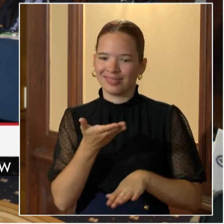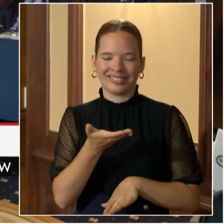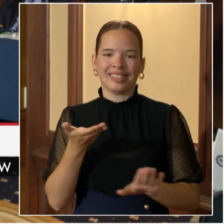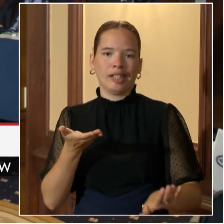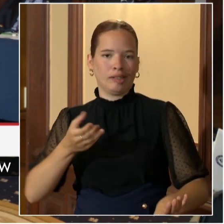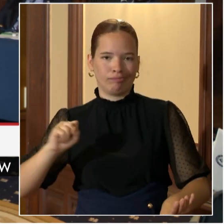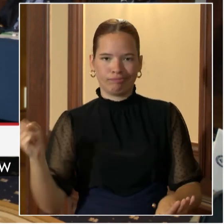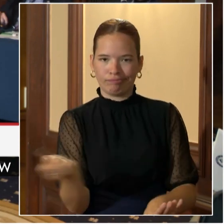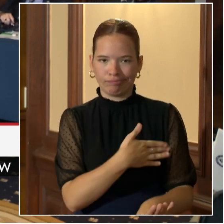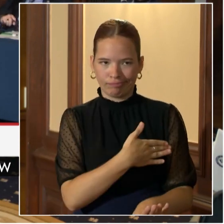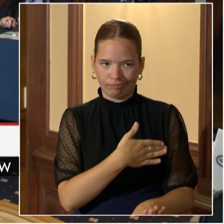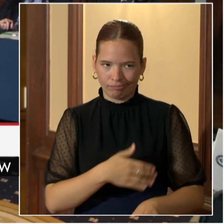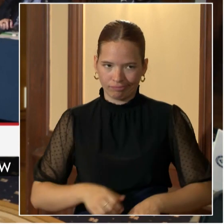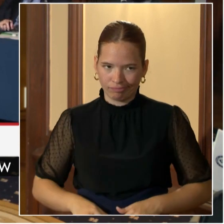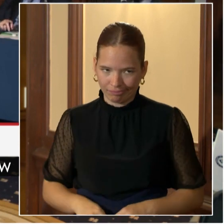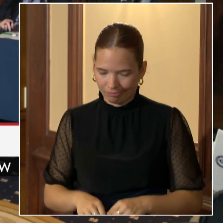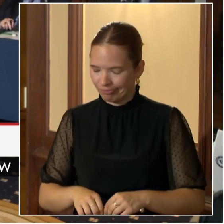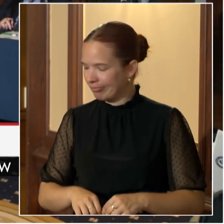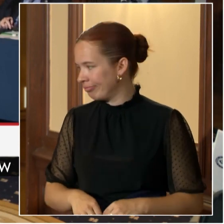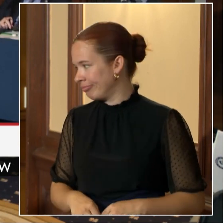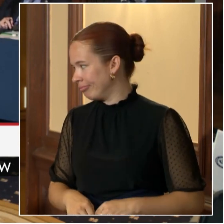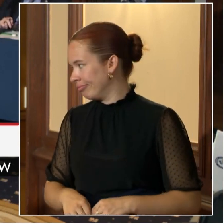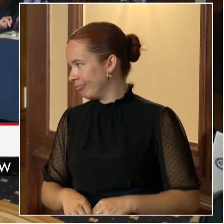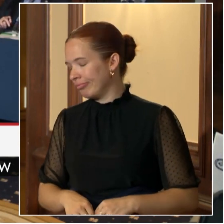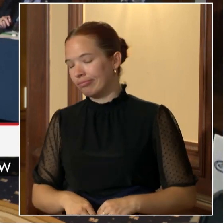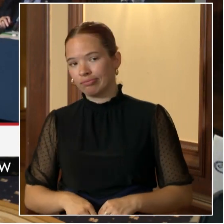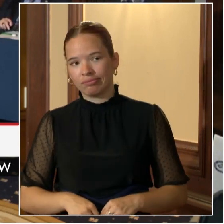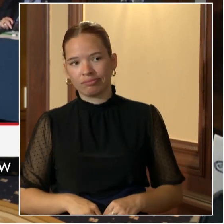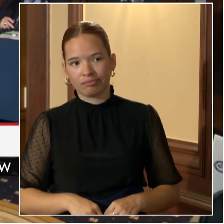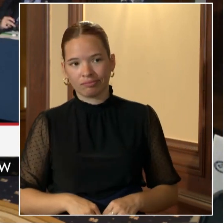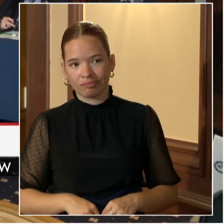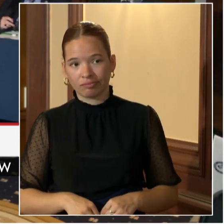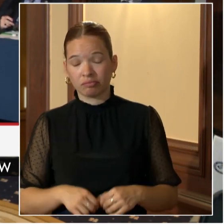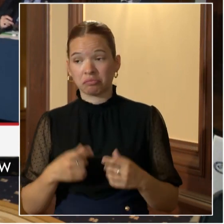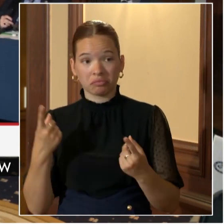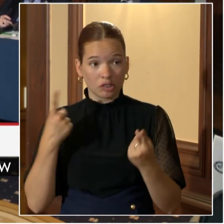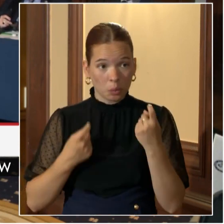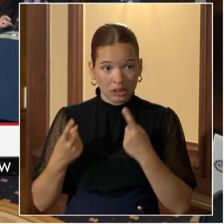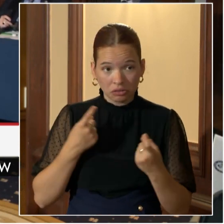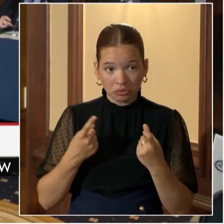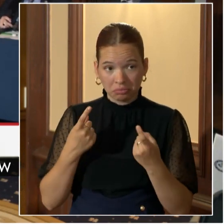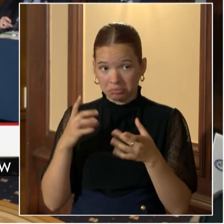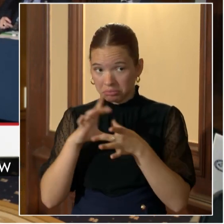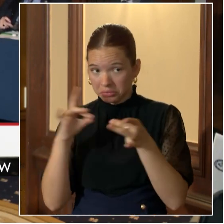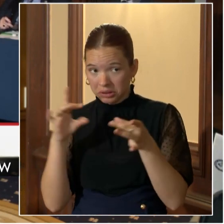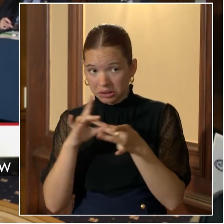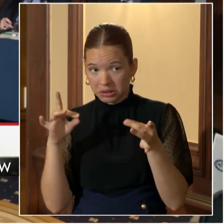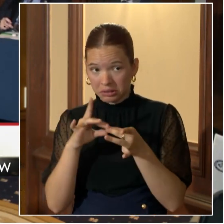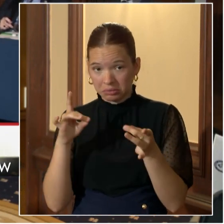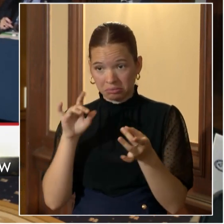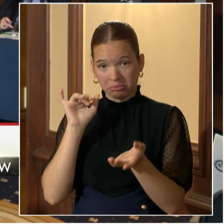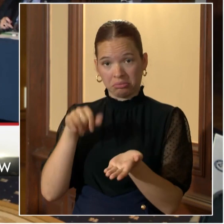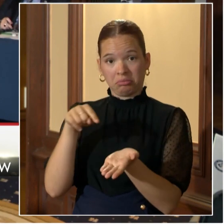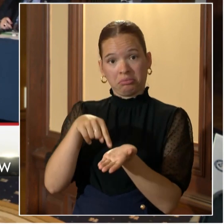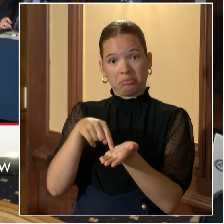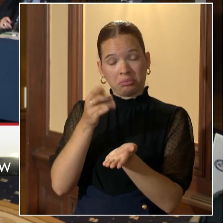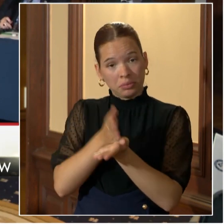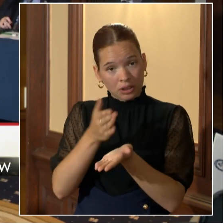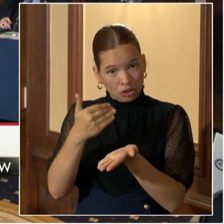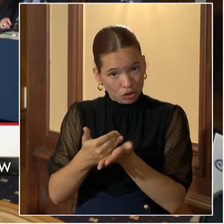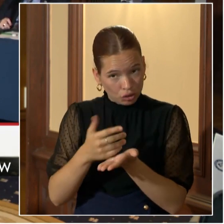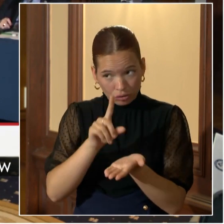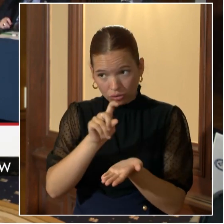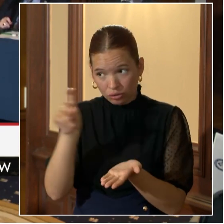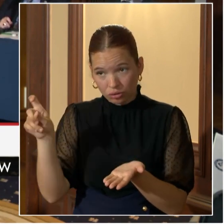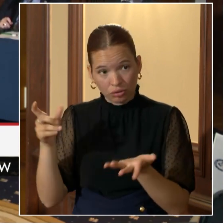Any other questions, comments on the budget? Senator Strauss has already moved. It's been seconded, and I'm